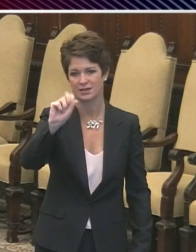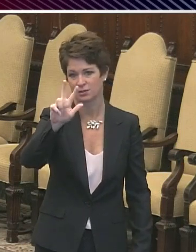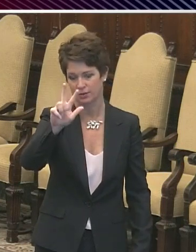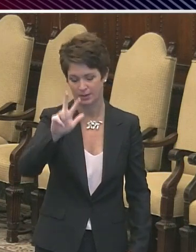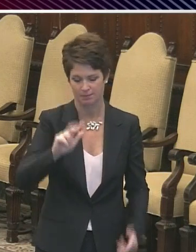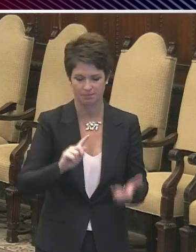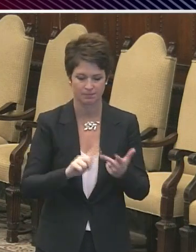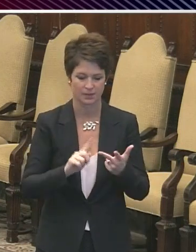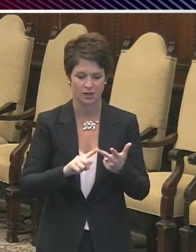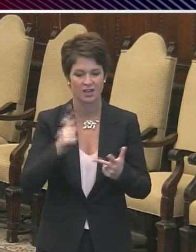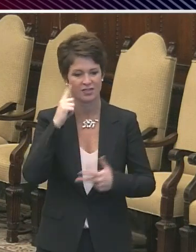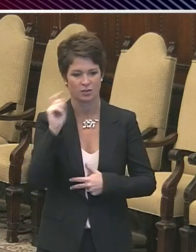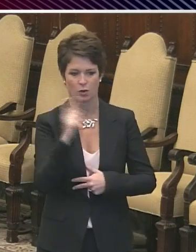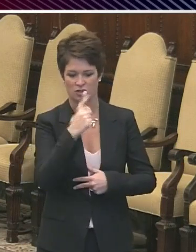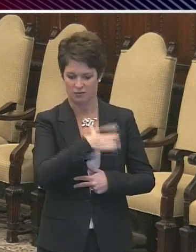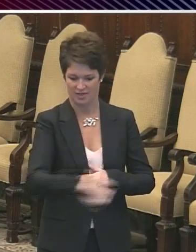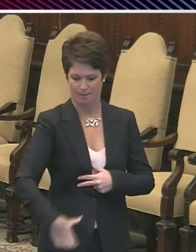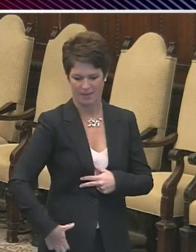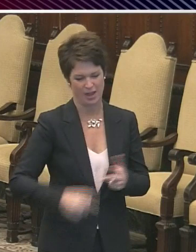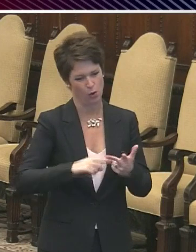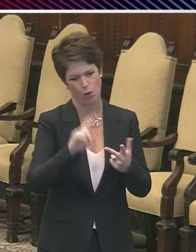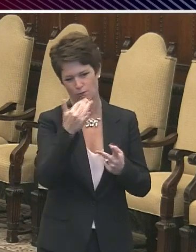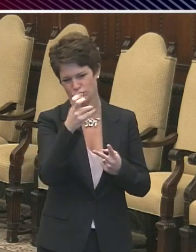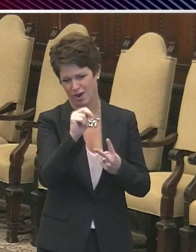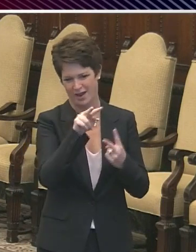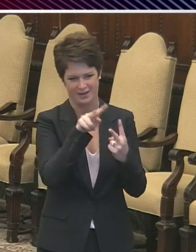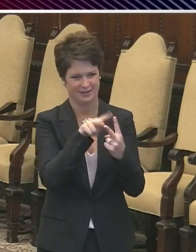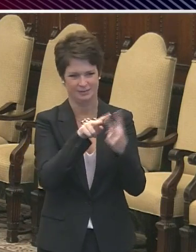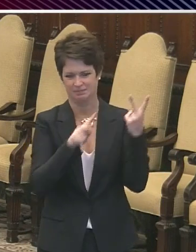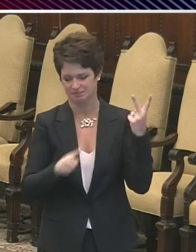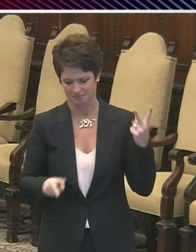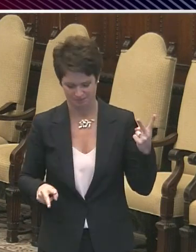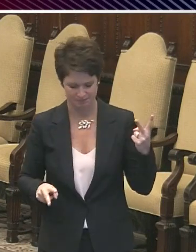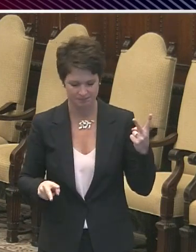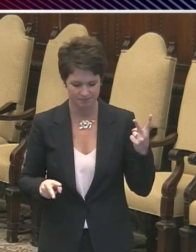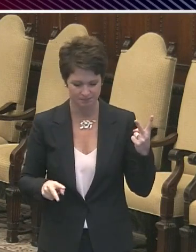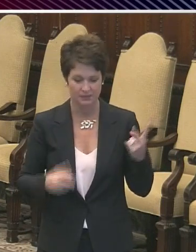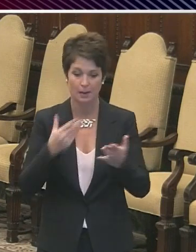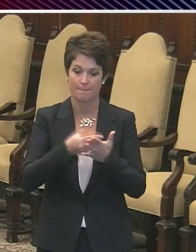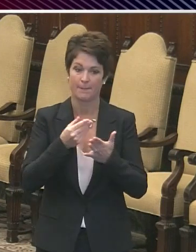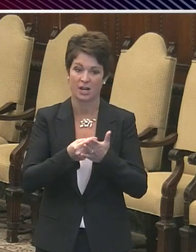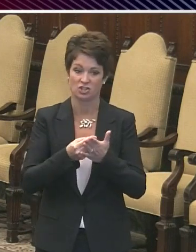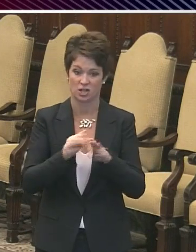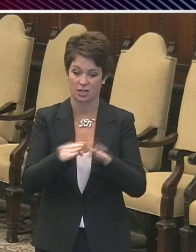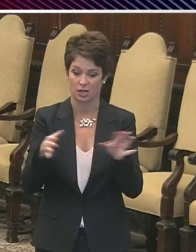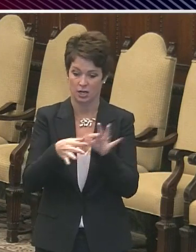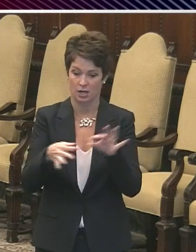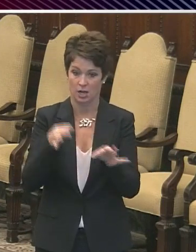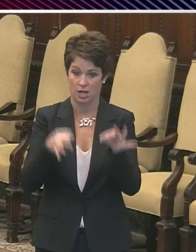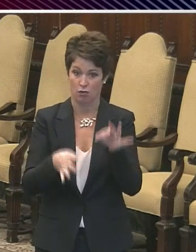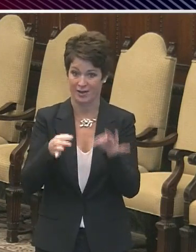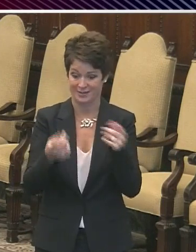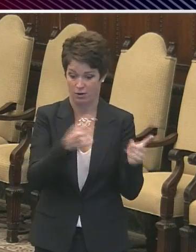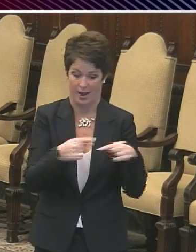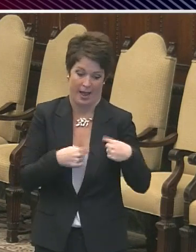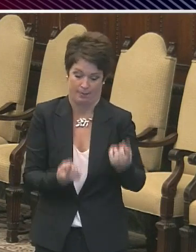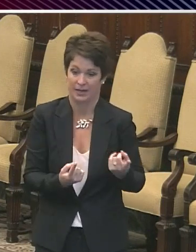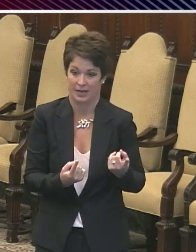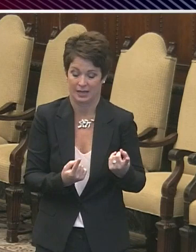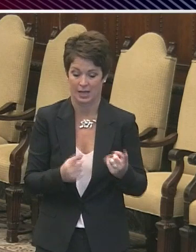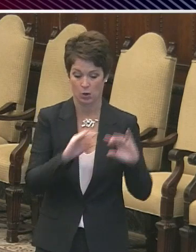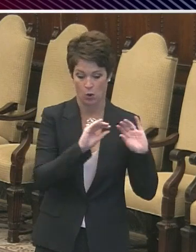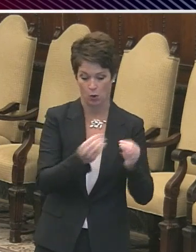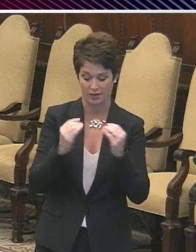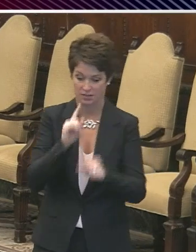Hi, this question is for the mayor or possibly Brian. Just in light of the budget hearings that are happening now and organizations